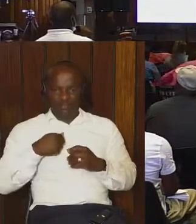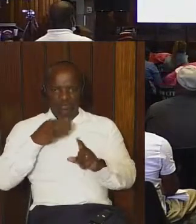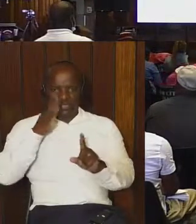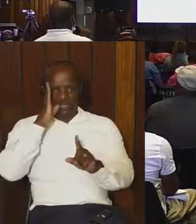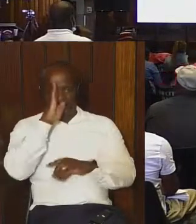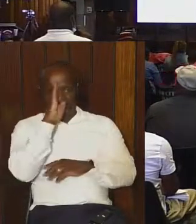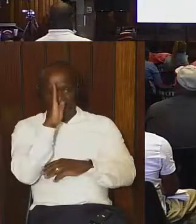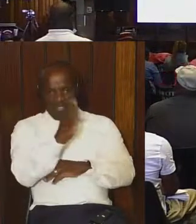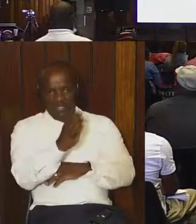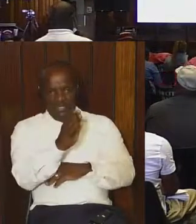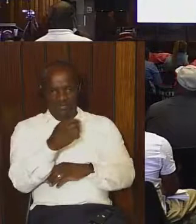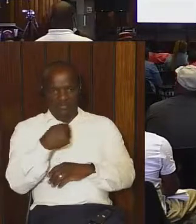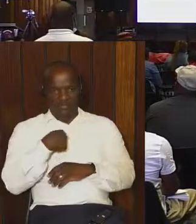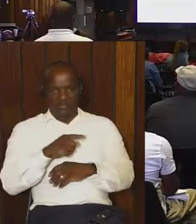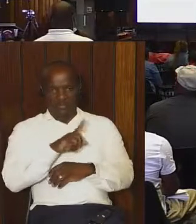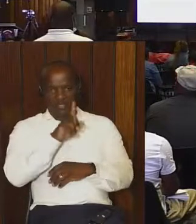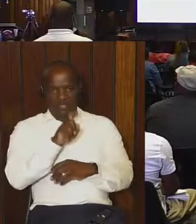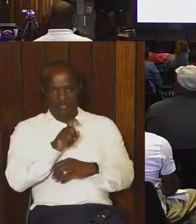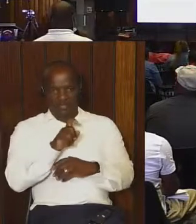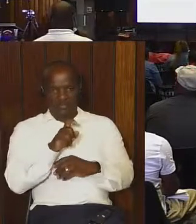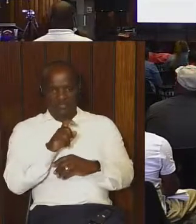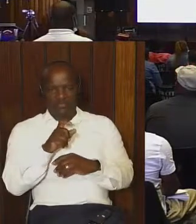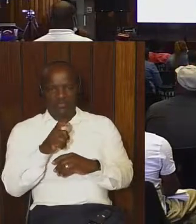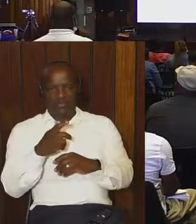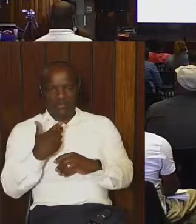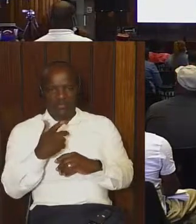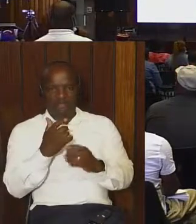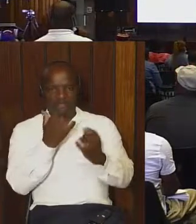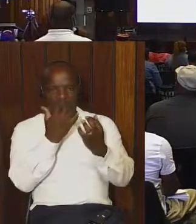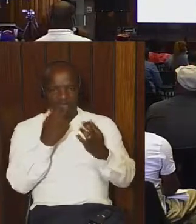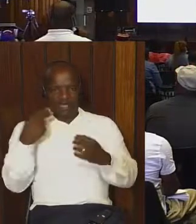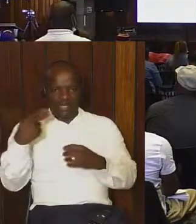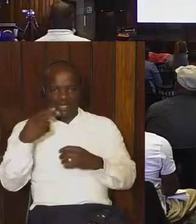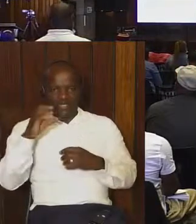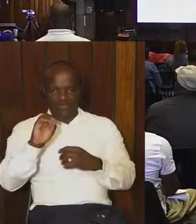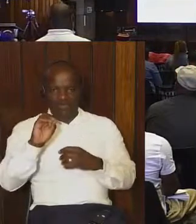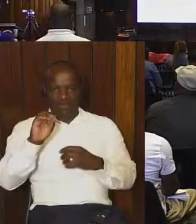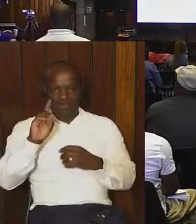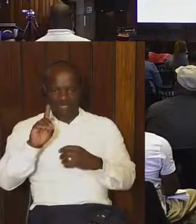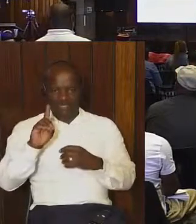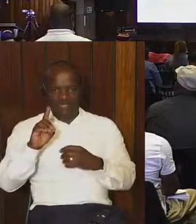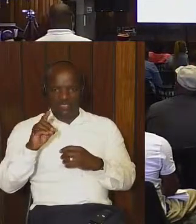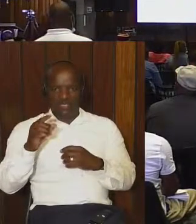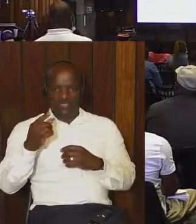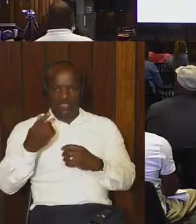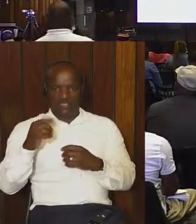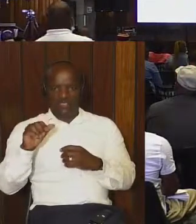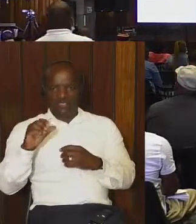the officers, the accounting officers, by the way, the HOD and the DTG.